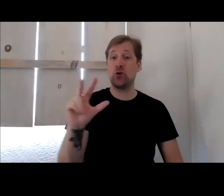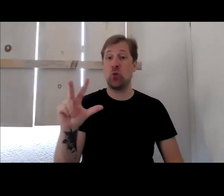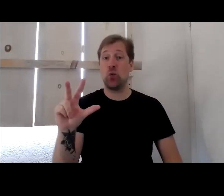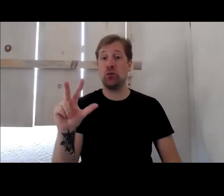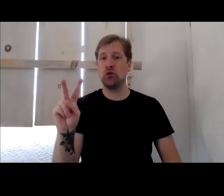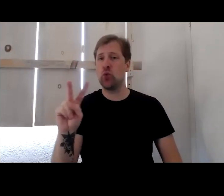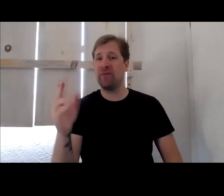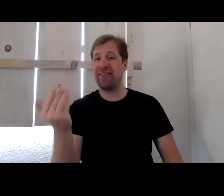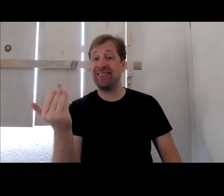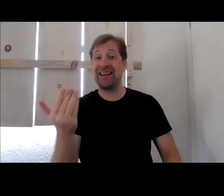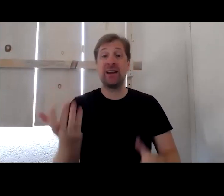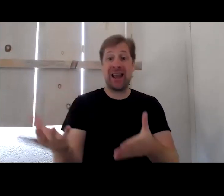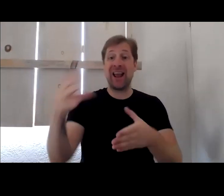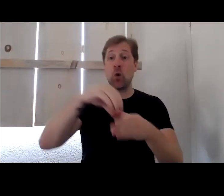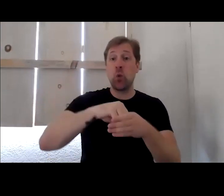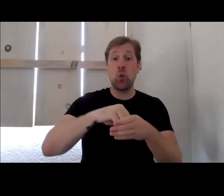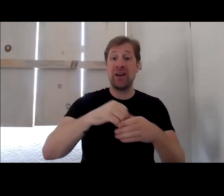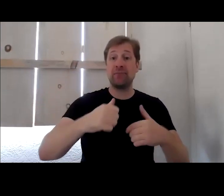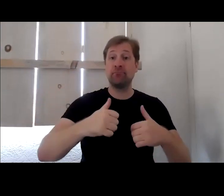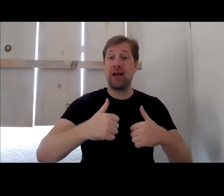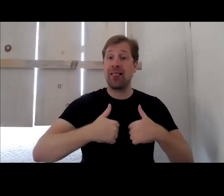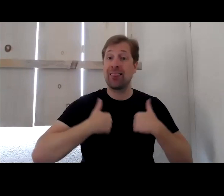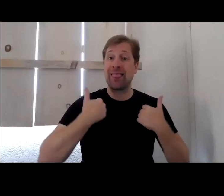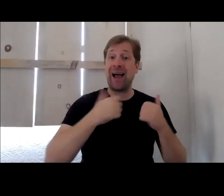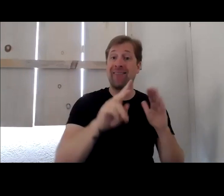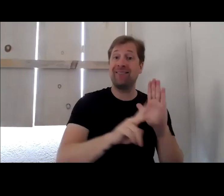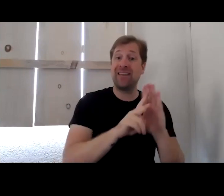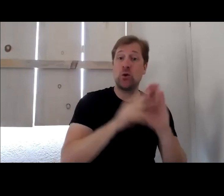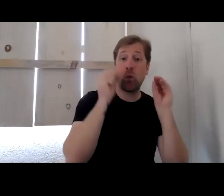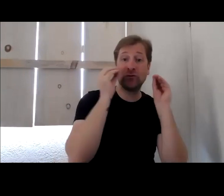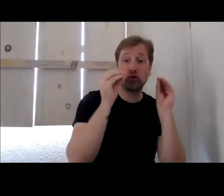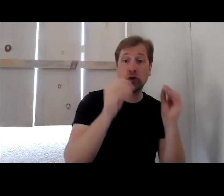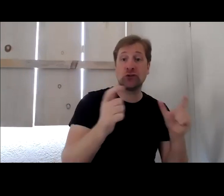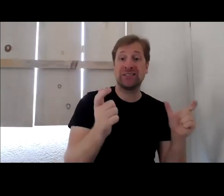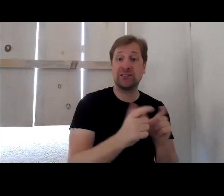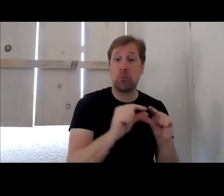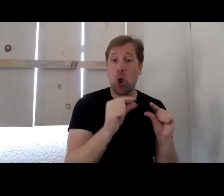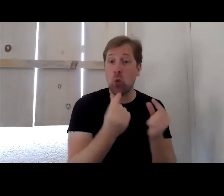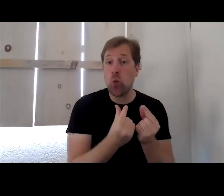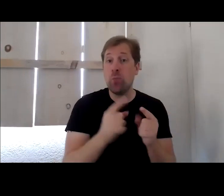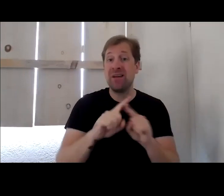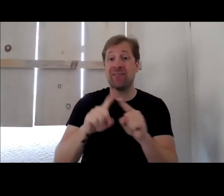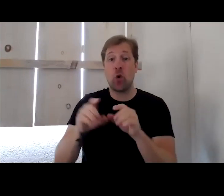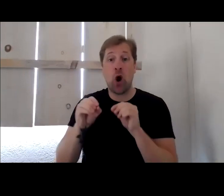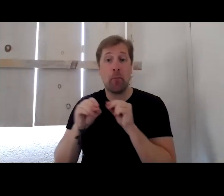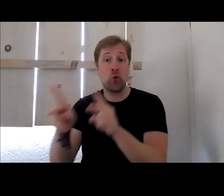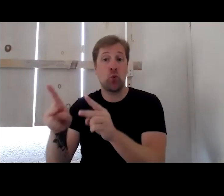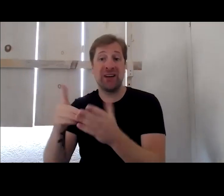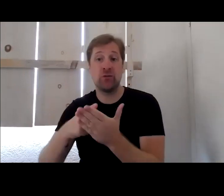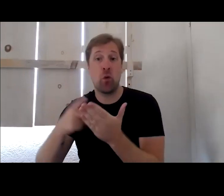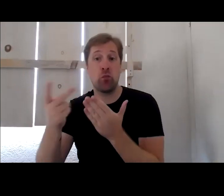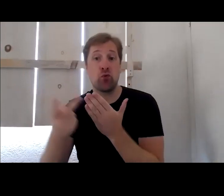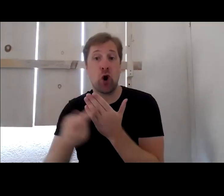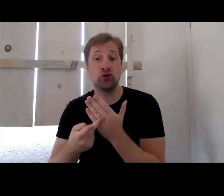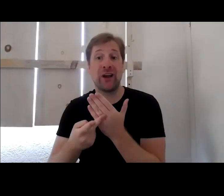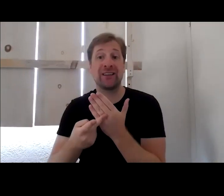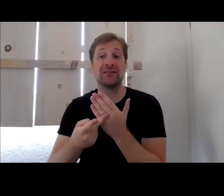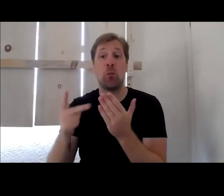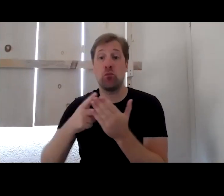live video, small group instruction, opportunities for ongoing projects, and independent